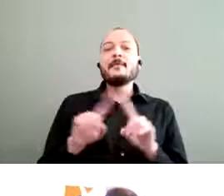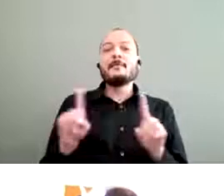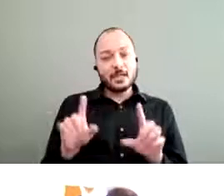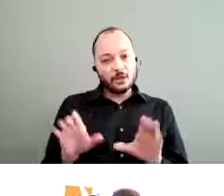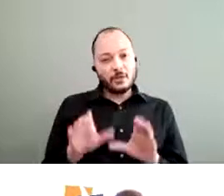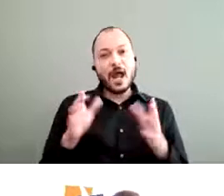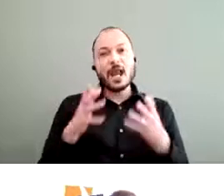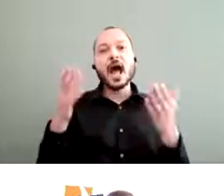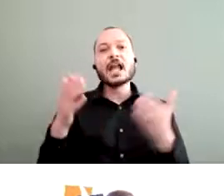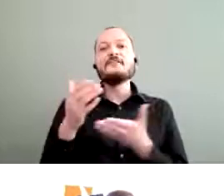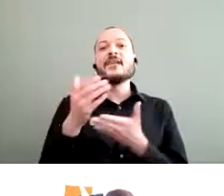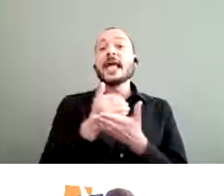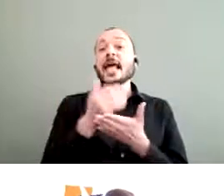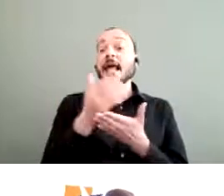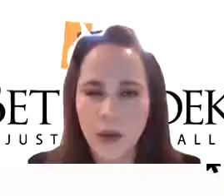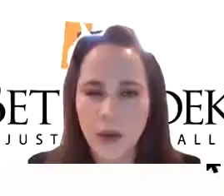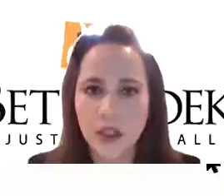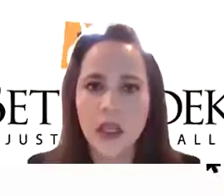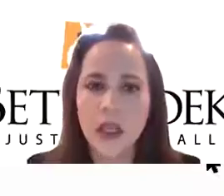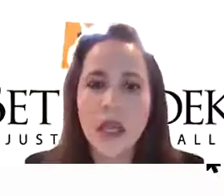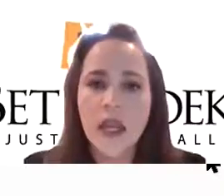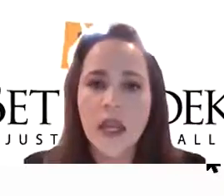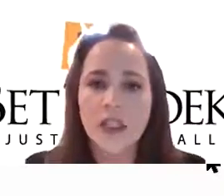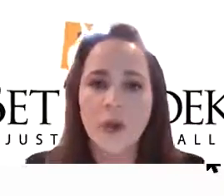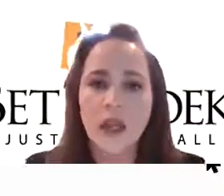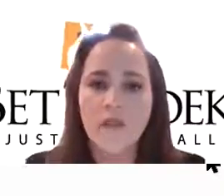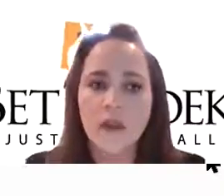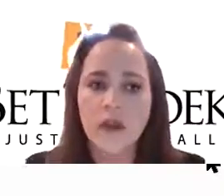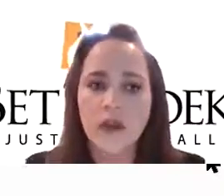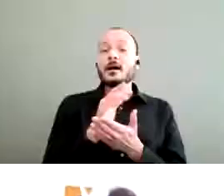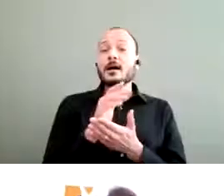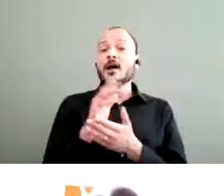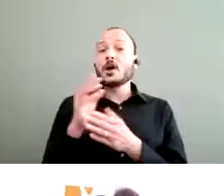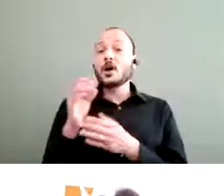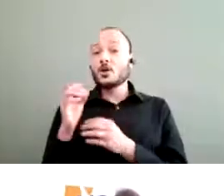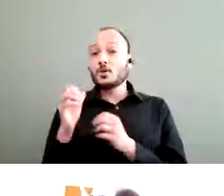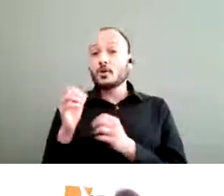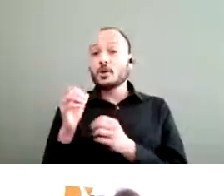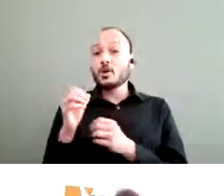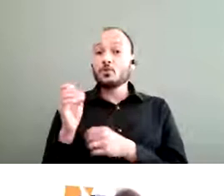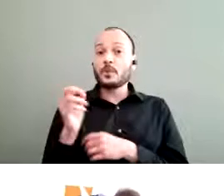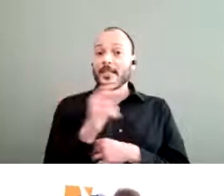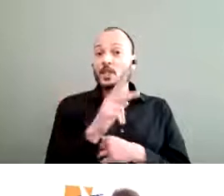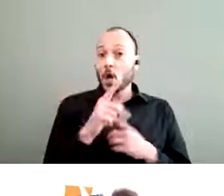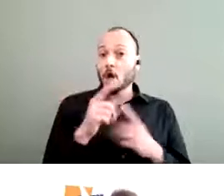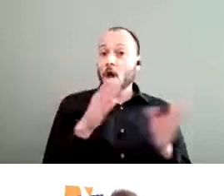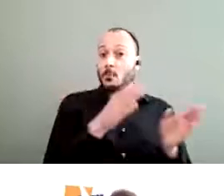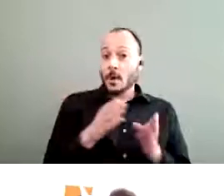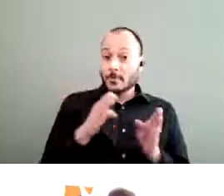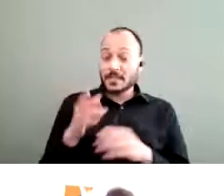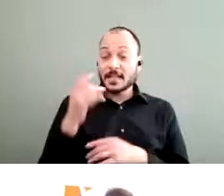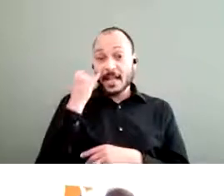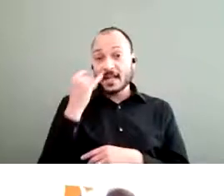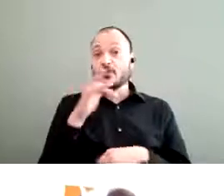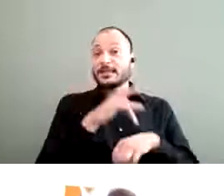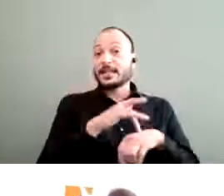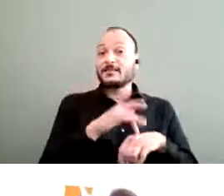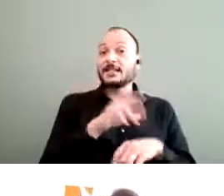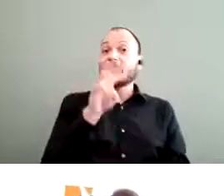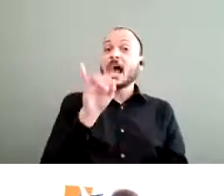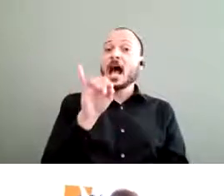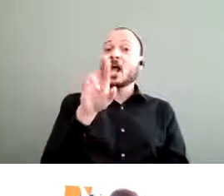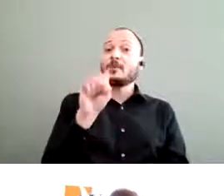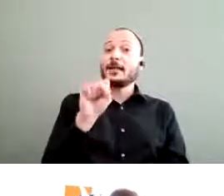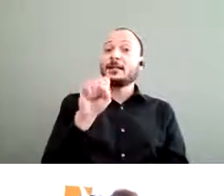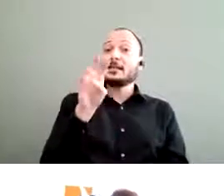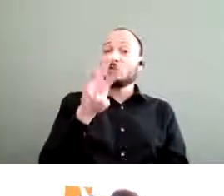income return preparation. And so if you go on the IRS website, and I provided the link in